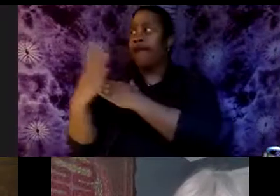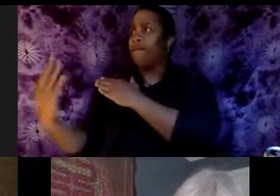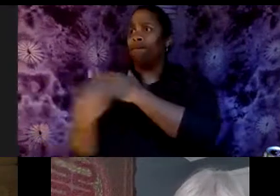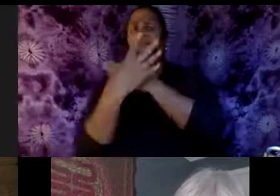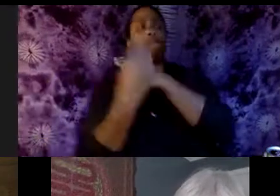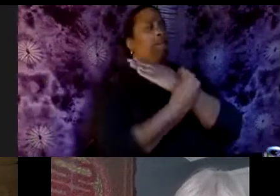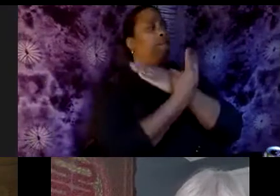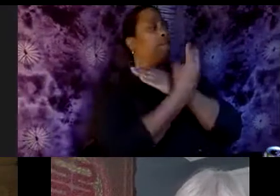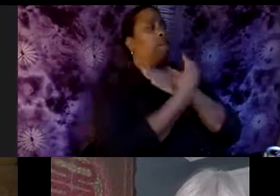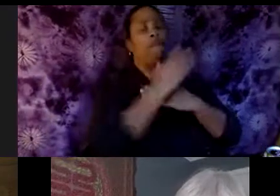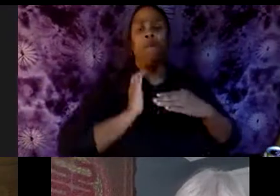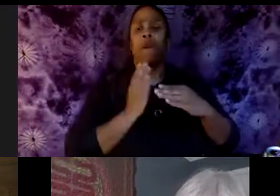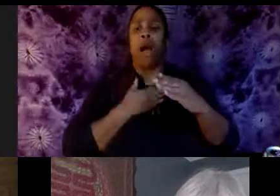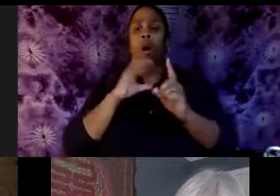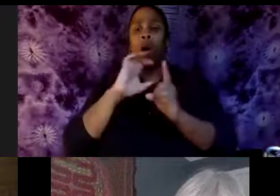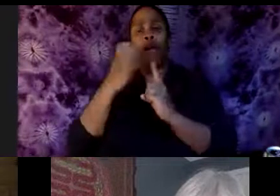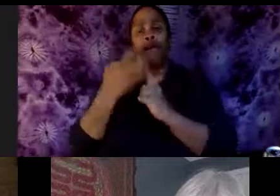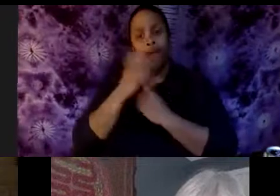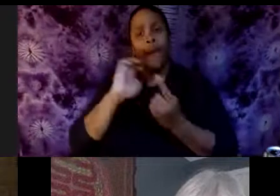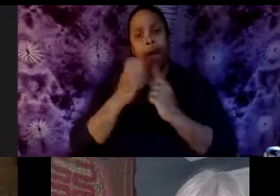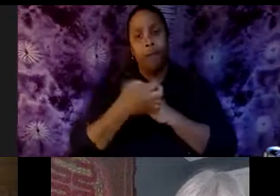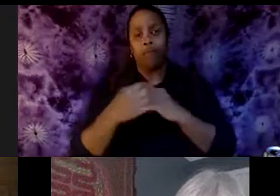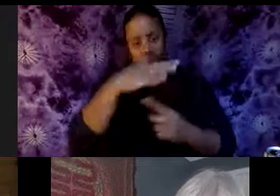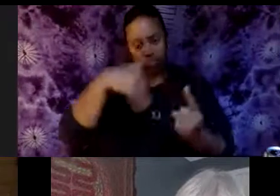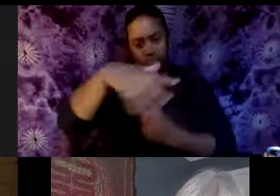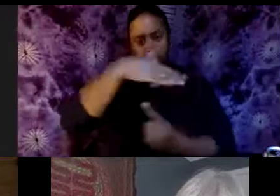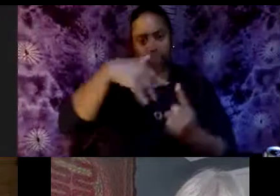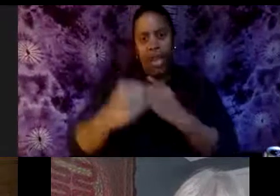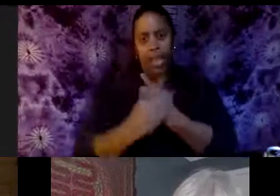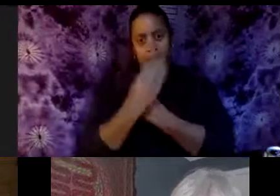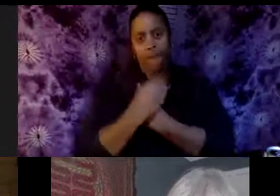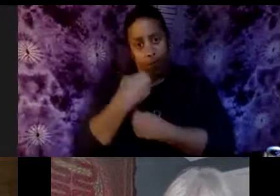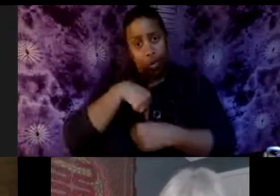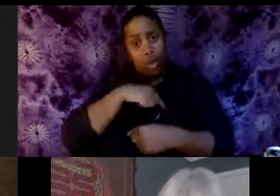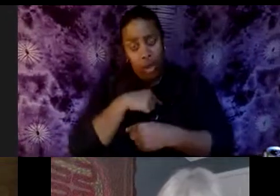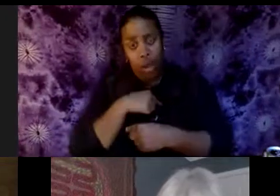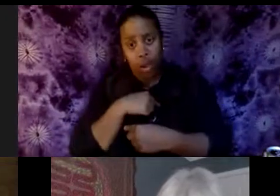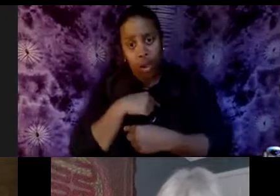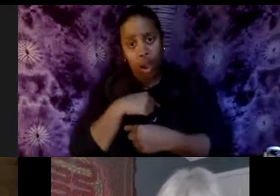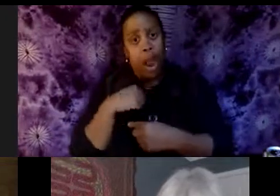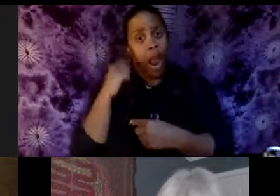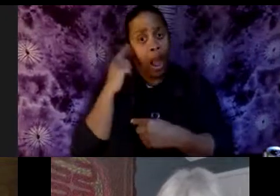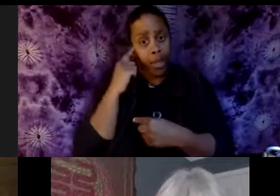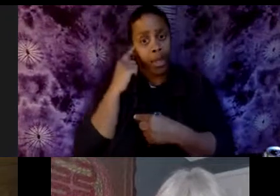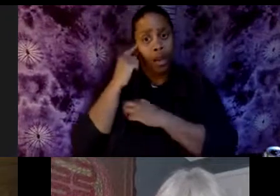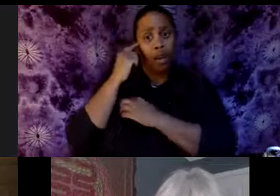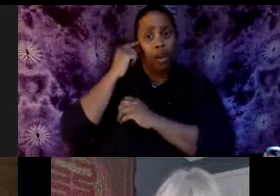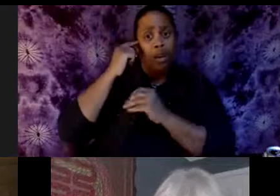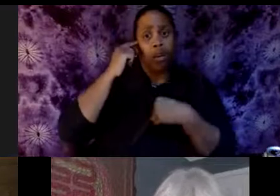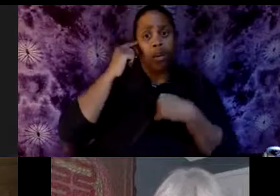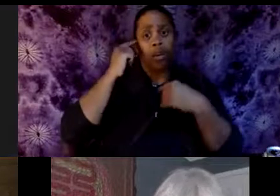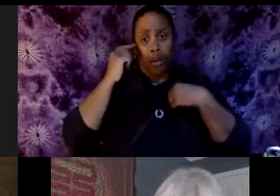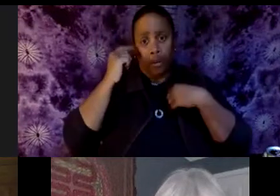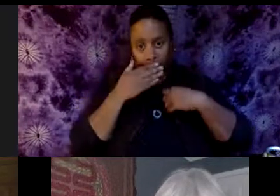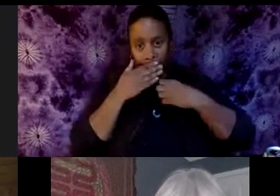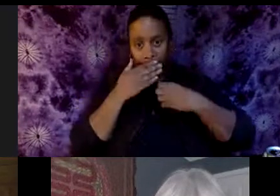environment. And I don't think that in Western, in our America, we really understand that and value that, but it is so